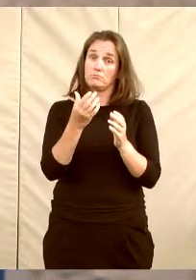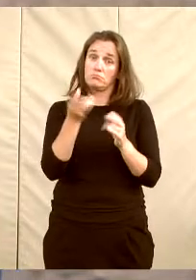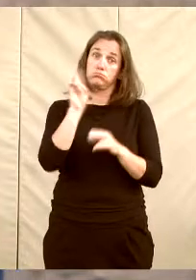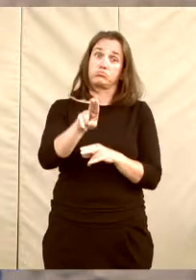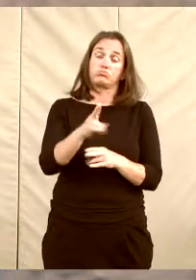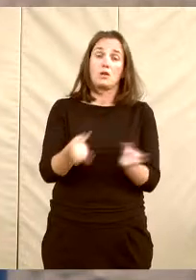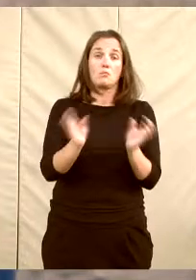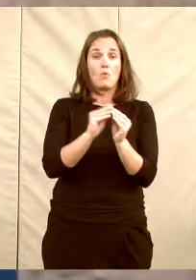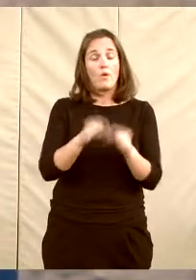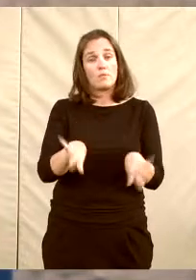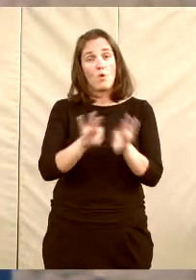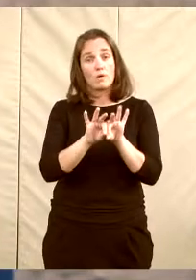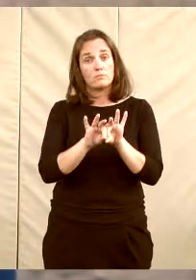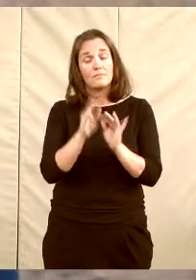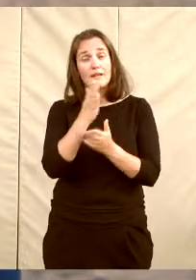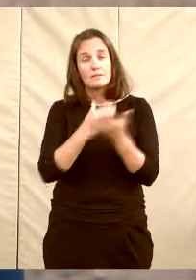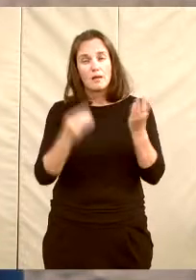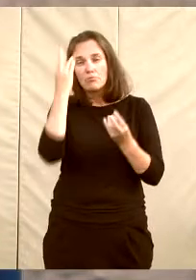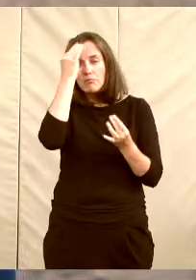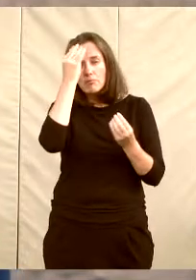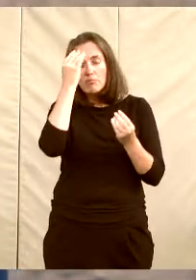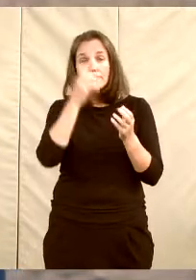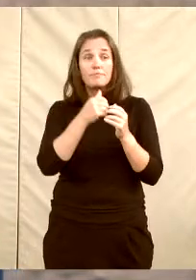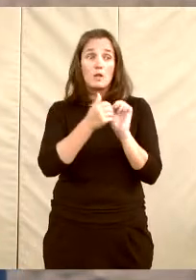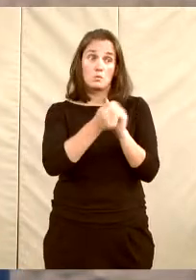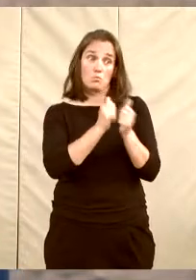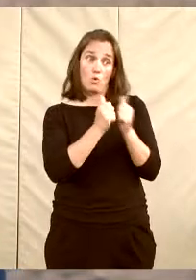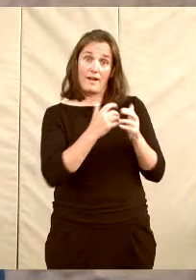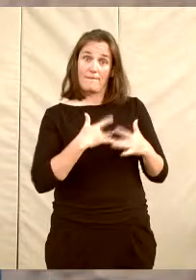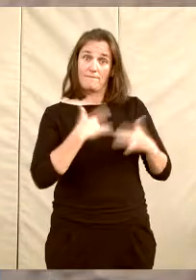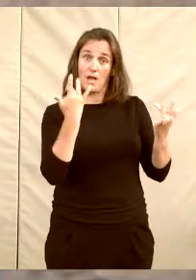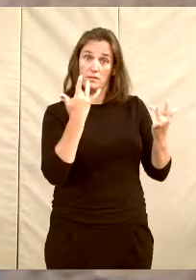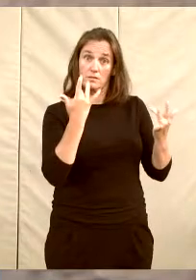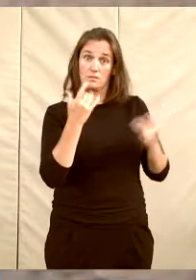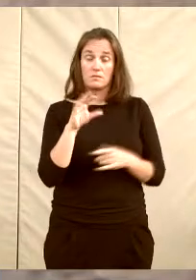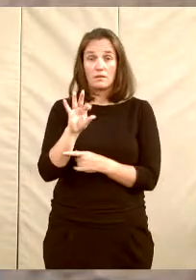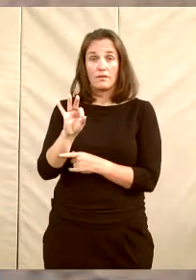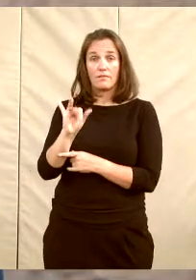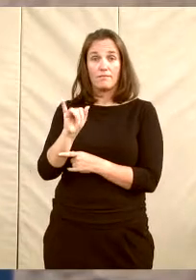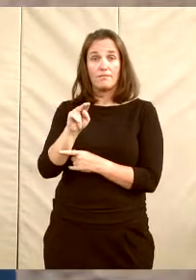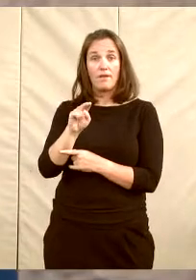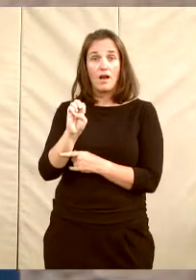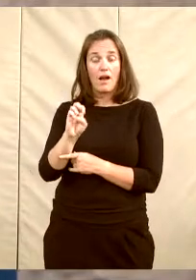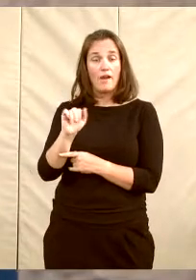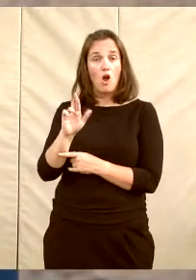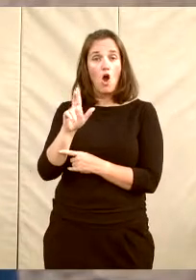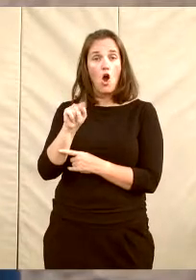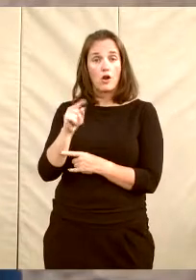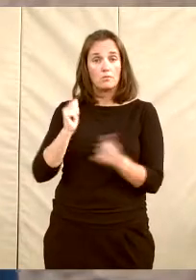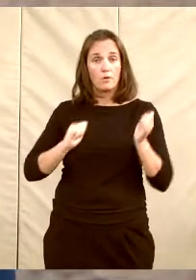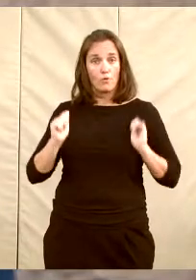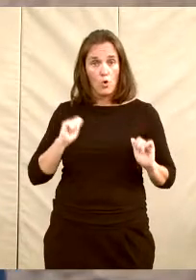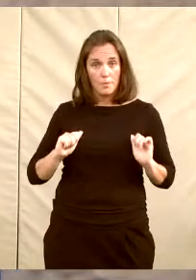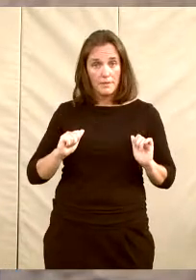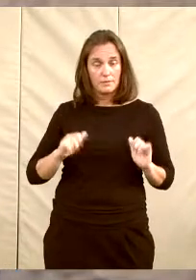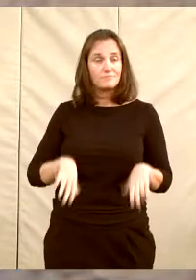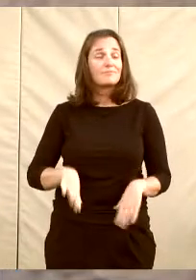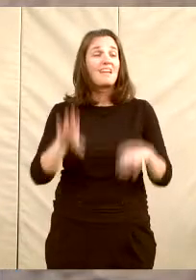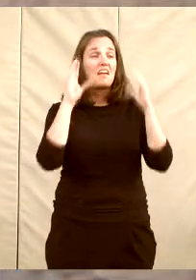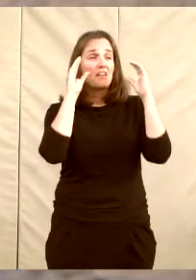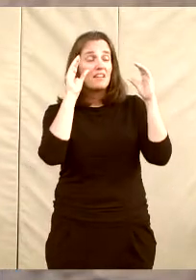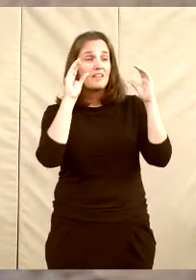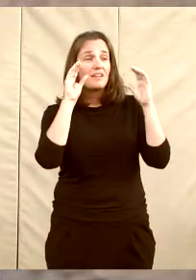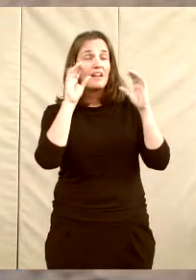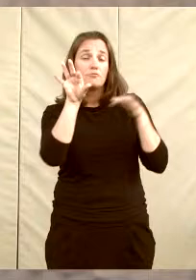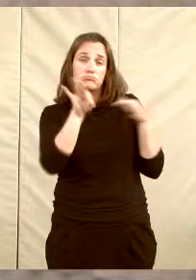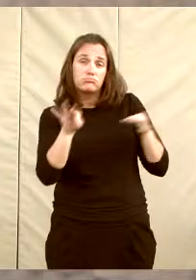Some things that come to my mind are sporting events and fine arts performances, instructing our teachers on slang words and